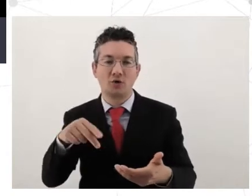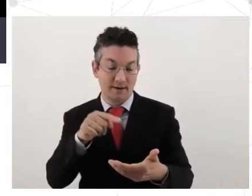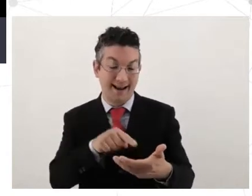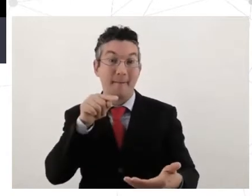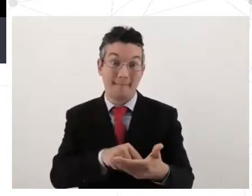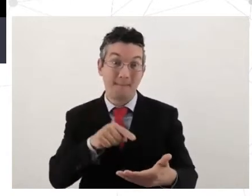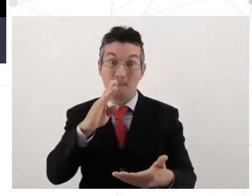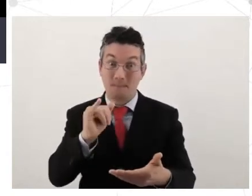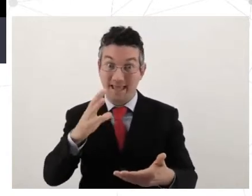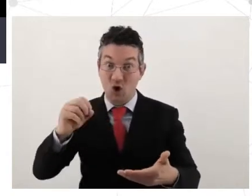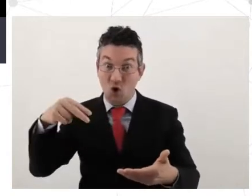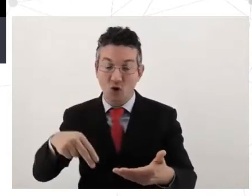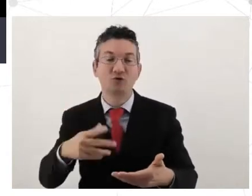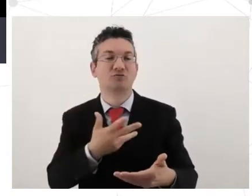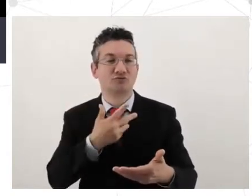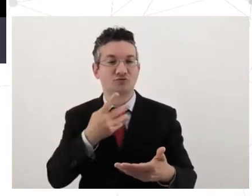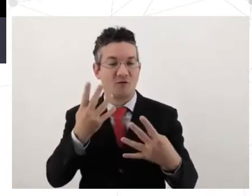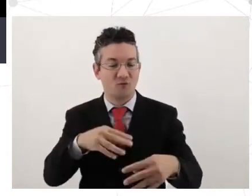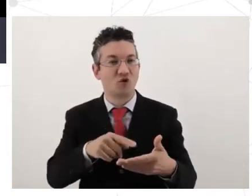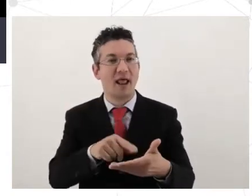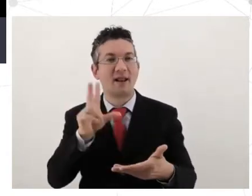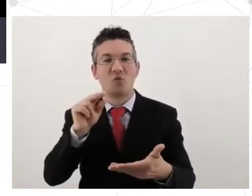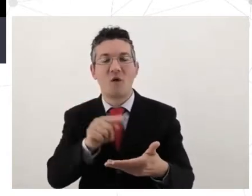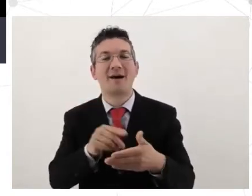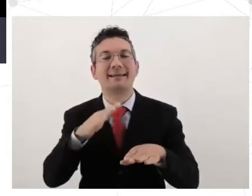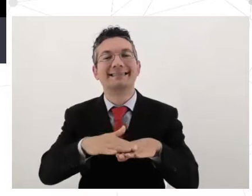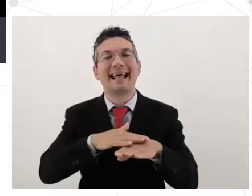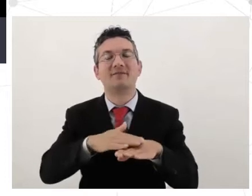Brimorton, and we were walking on the Clementon Square.